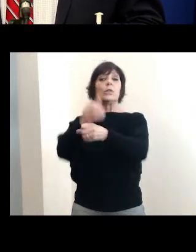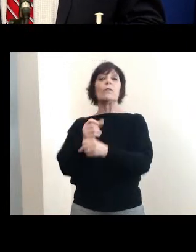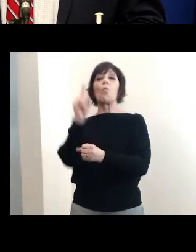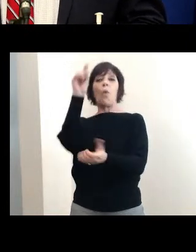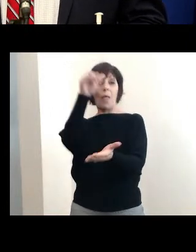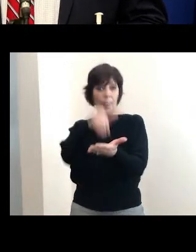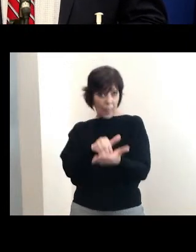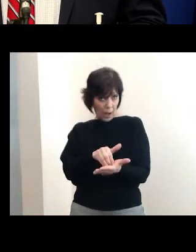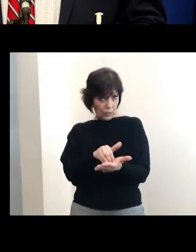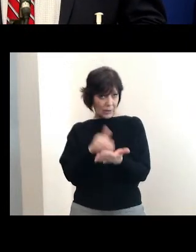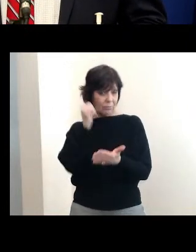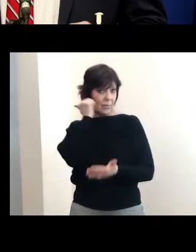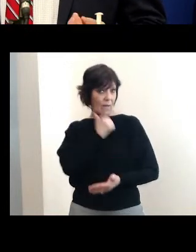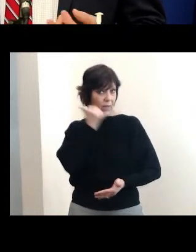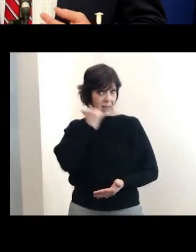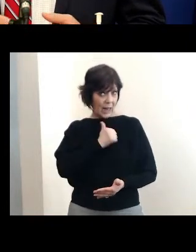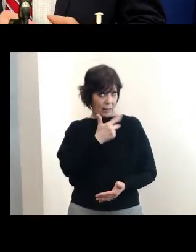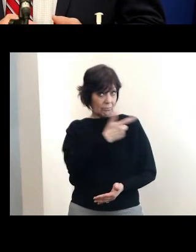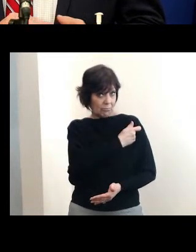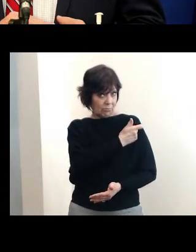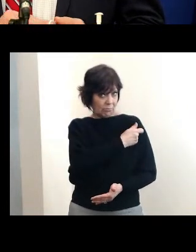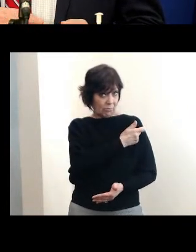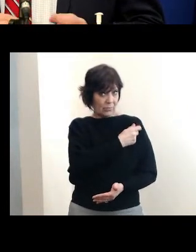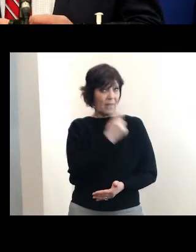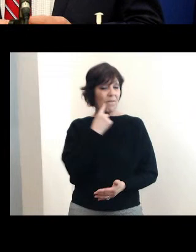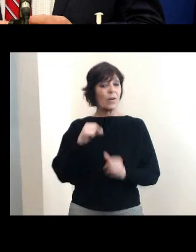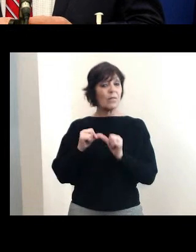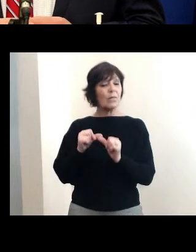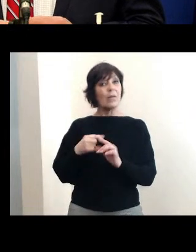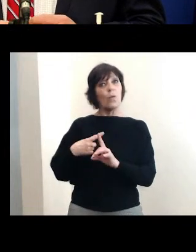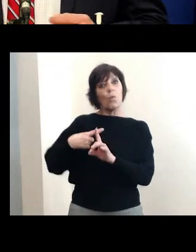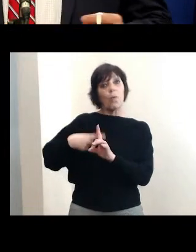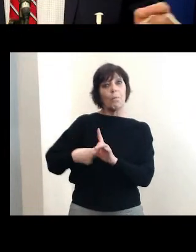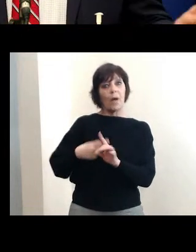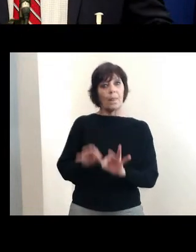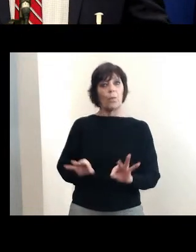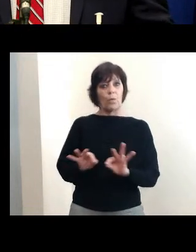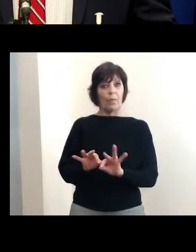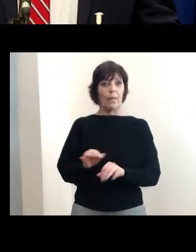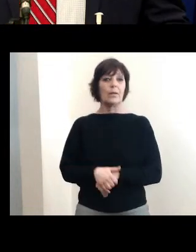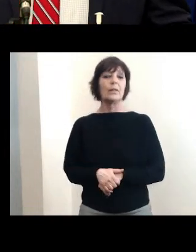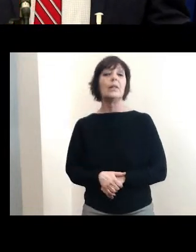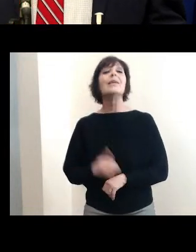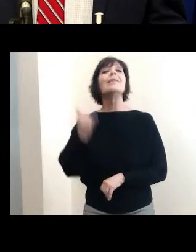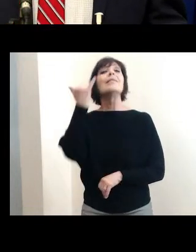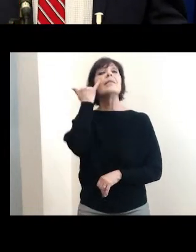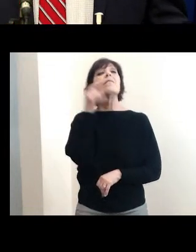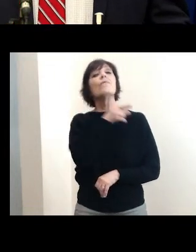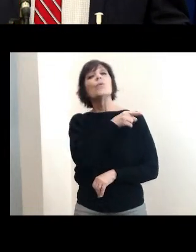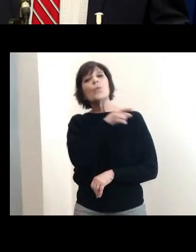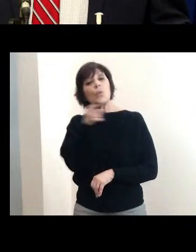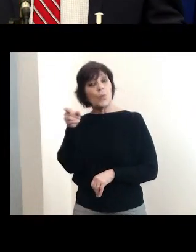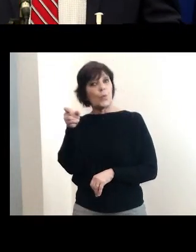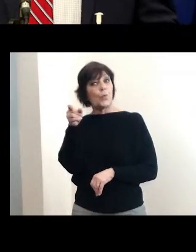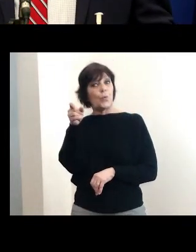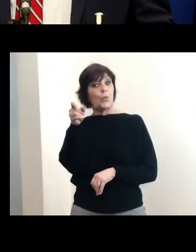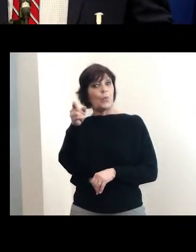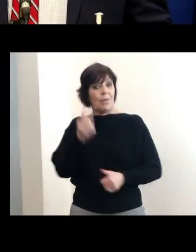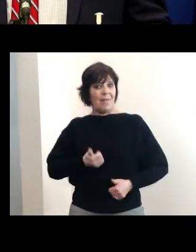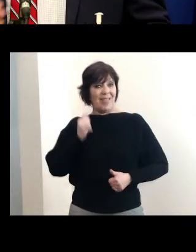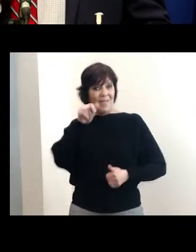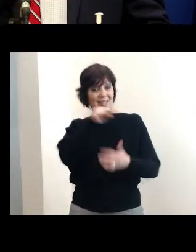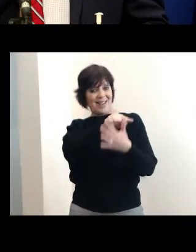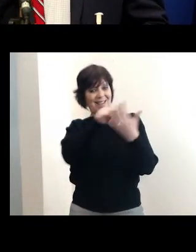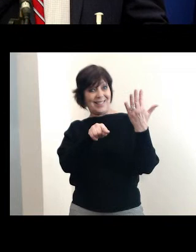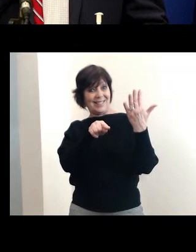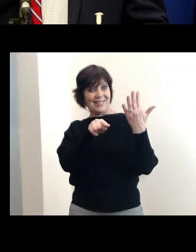day for basically a month's worth of clinics. So if you live in one of